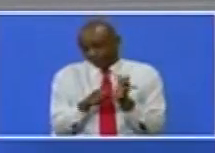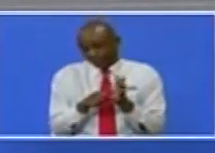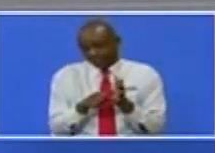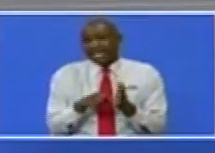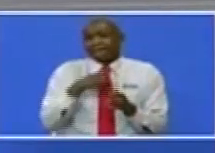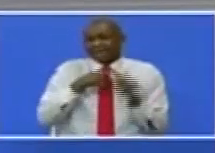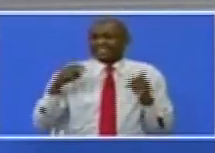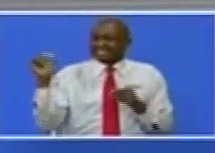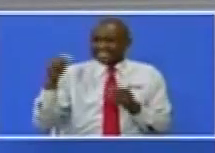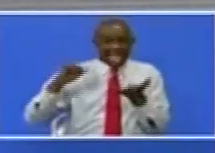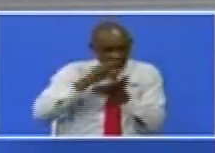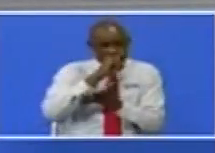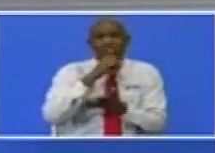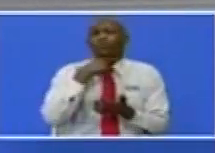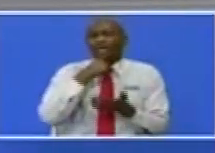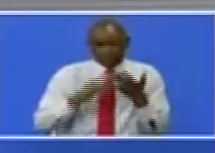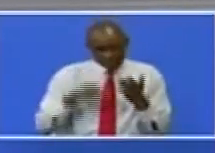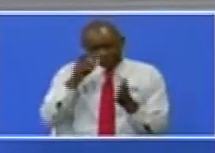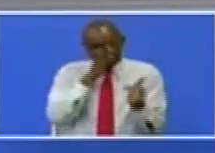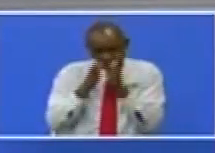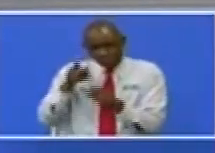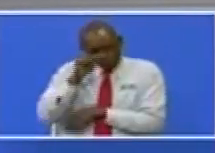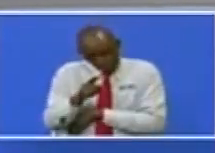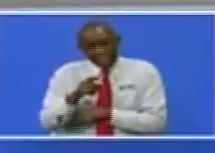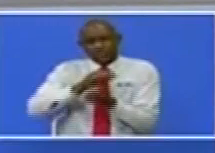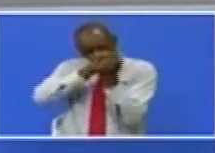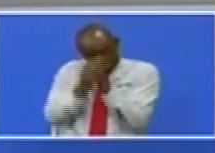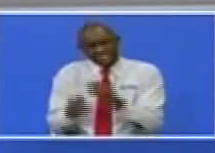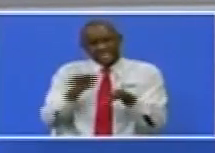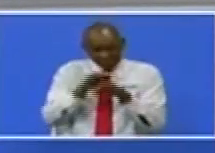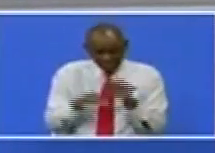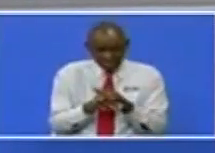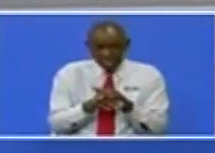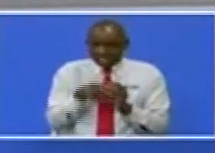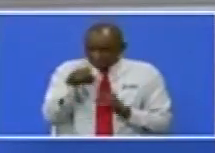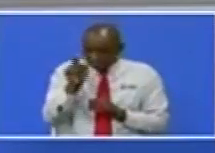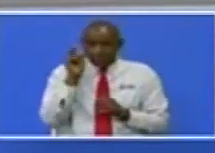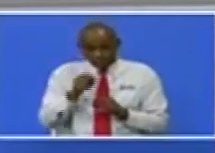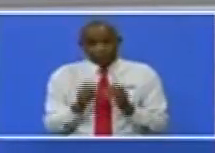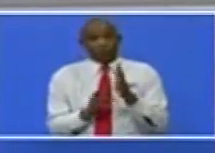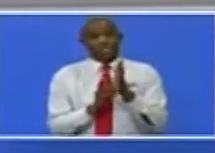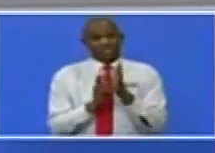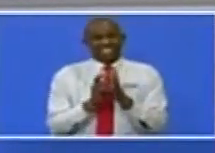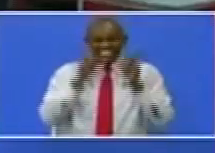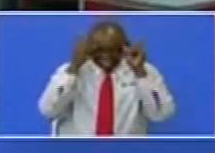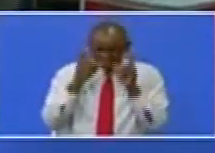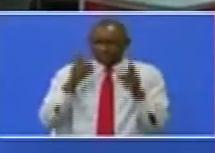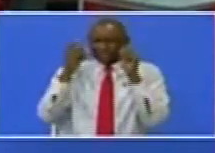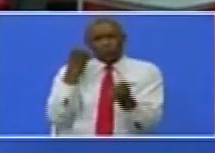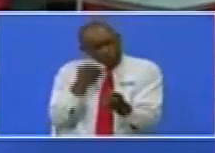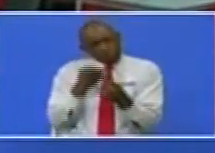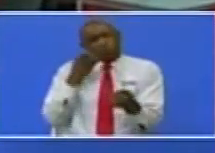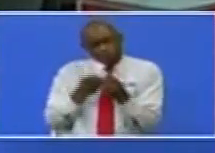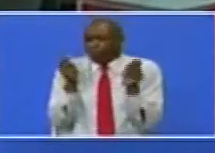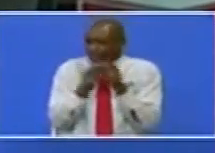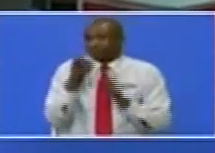the airline is working towards a strategic and drastic turnaround that has seen it make radical decisions that have been